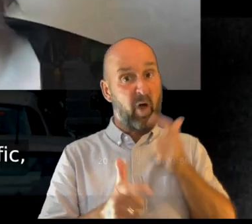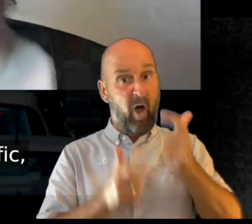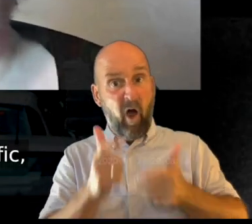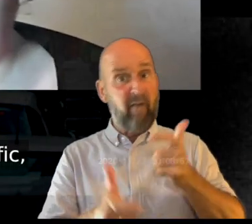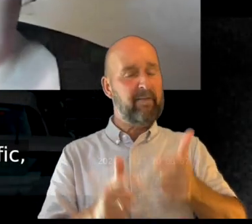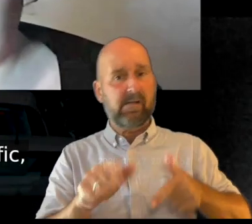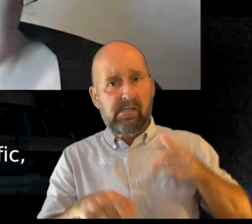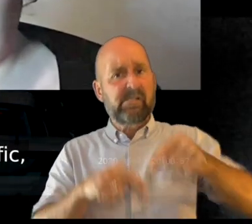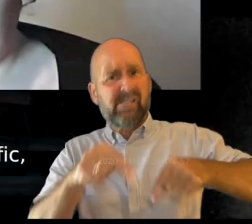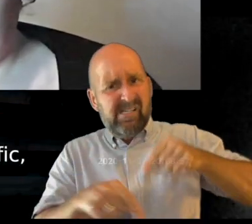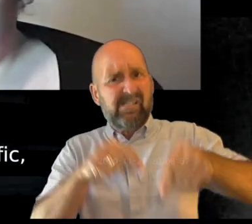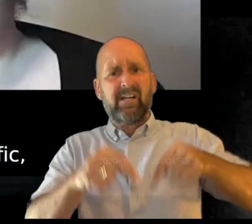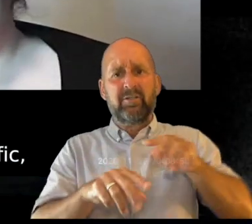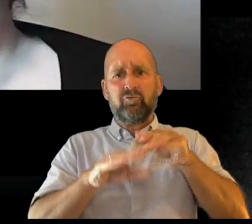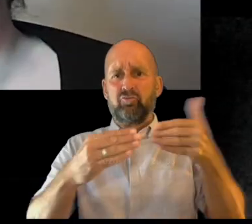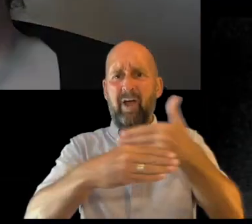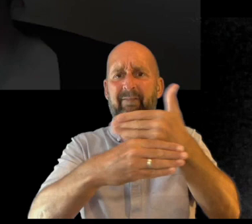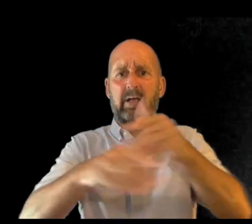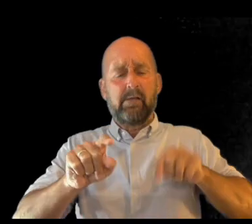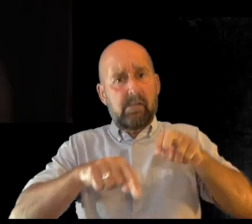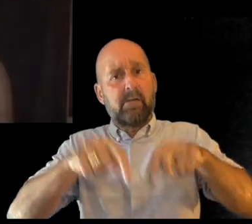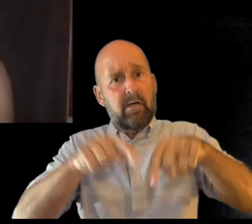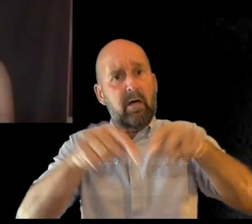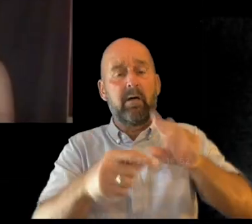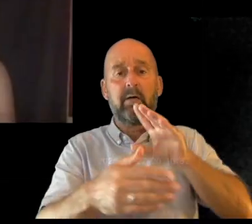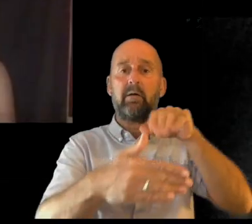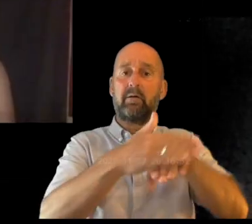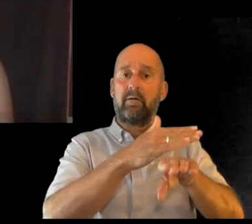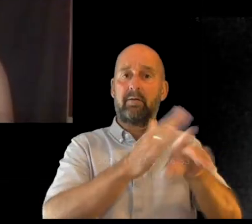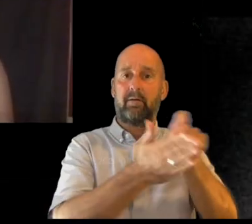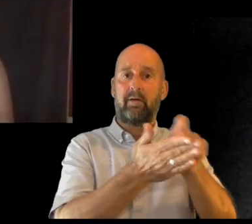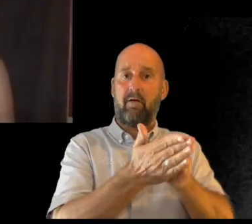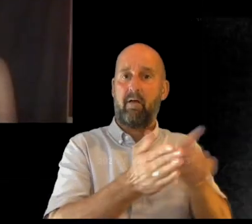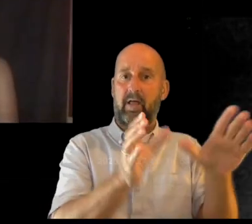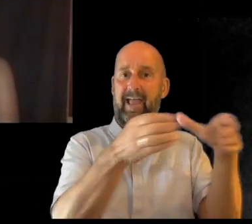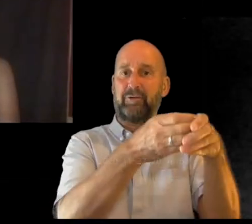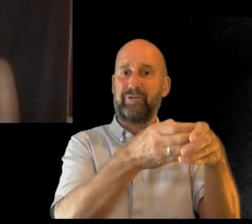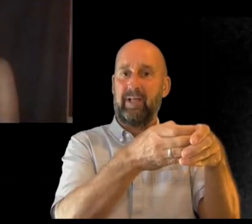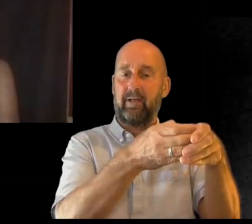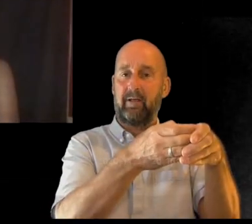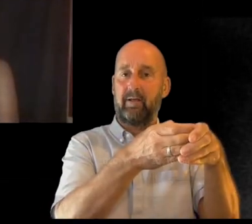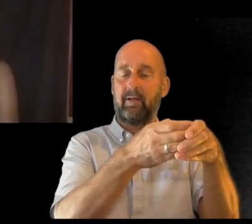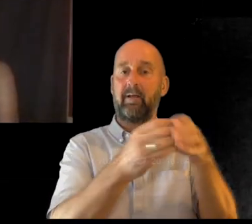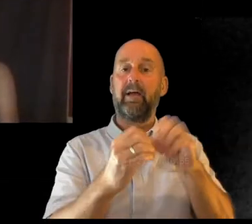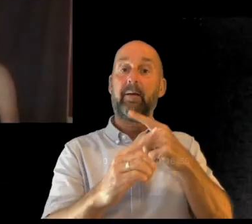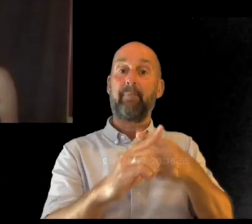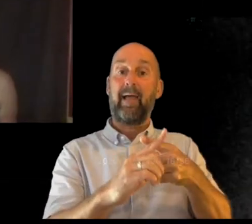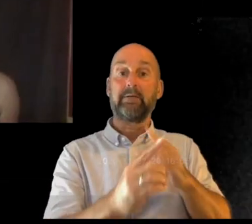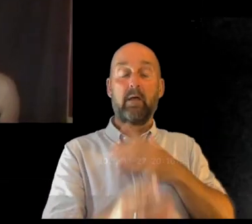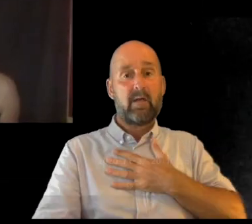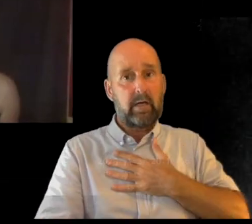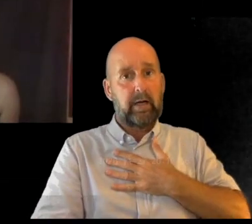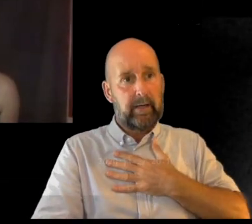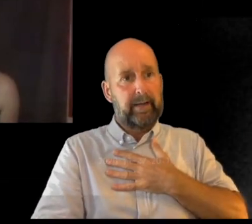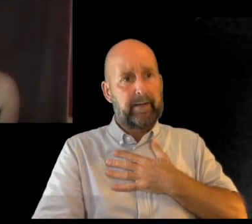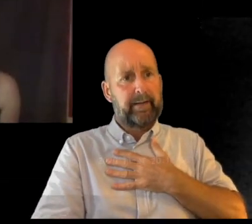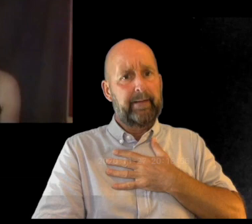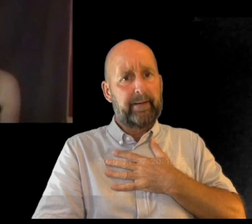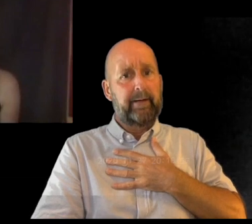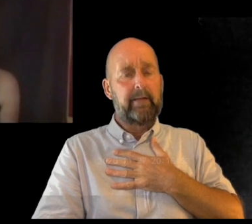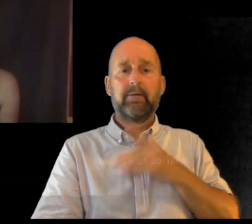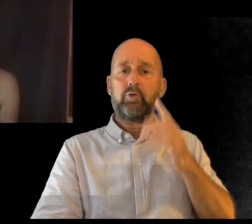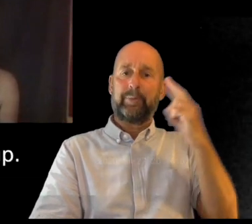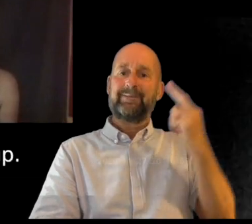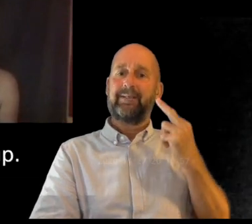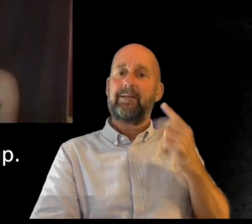off, limping between traffic to reach internal JJ's agency. Bex arrives, panting, gathering herself